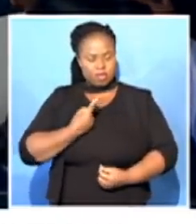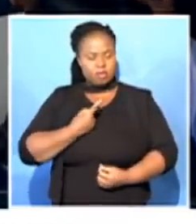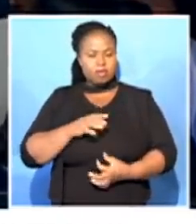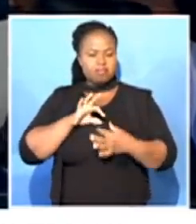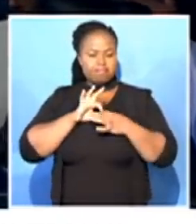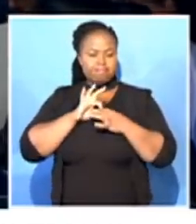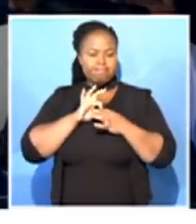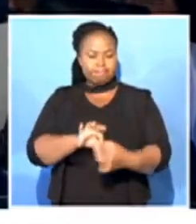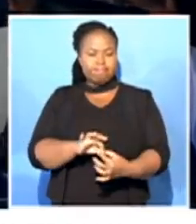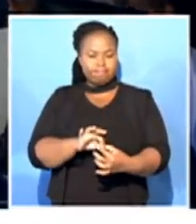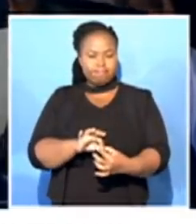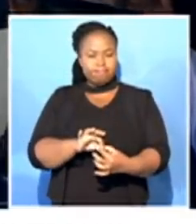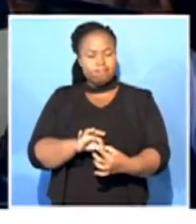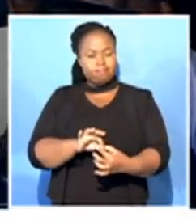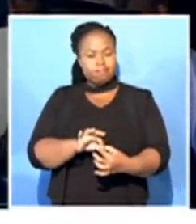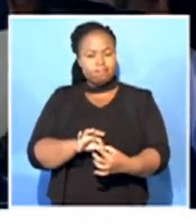and devote myself